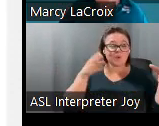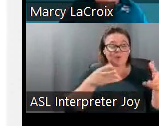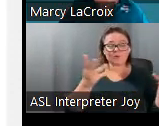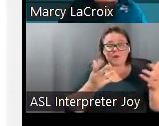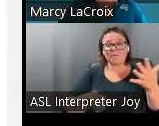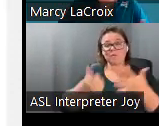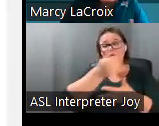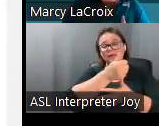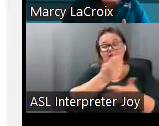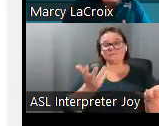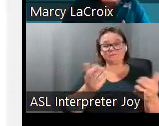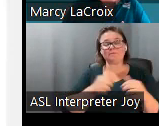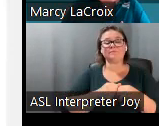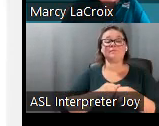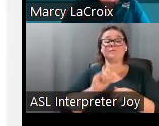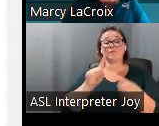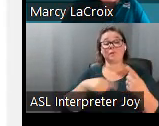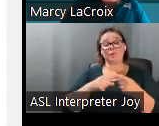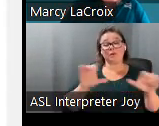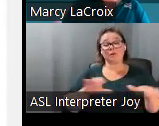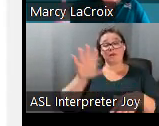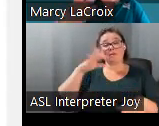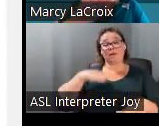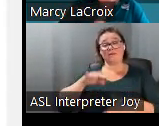prioritize? And when you do that benefits lookup,